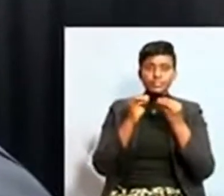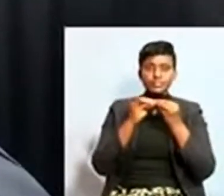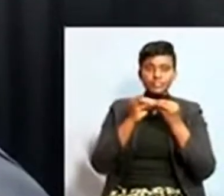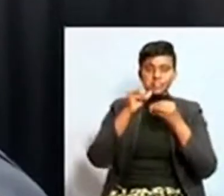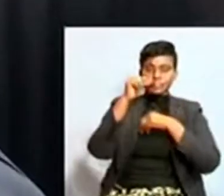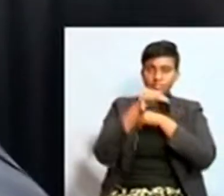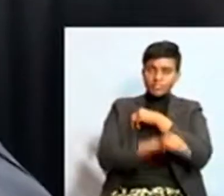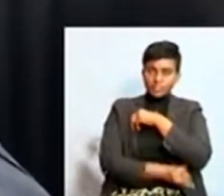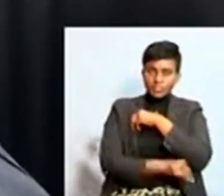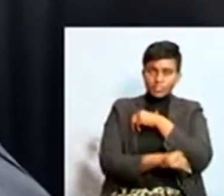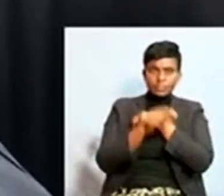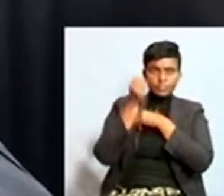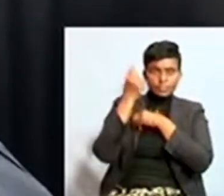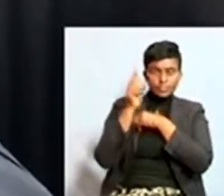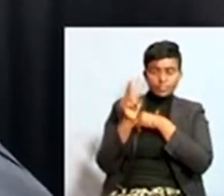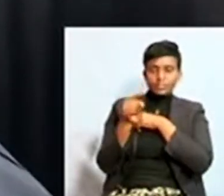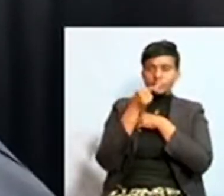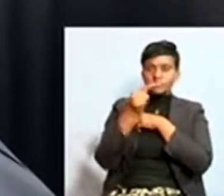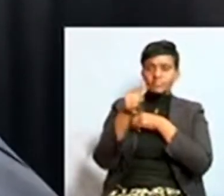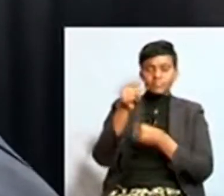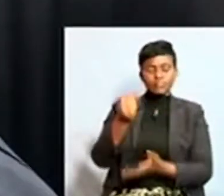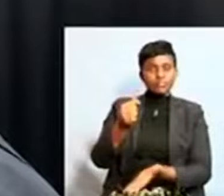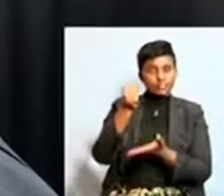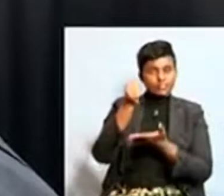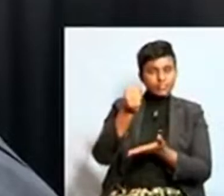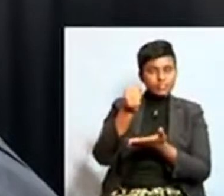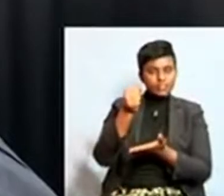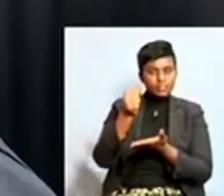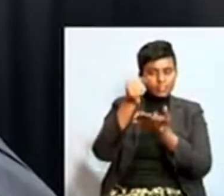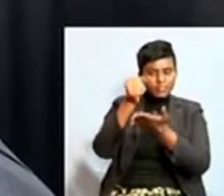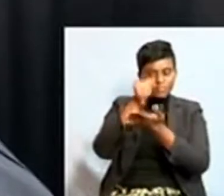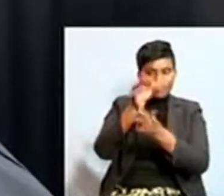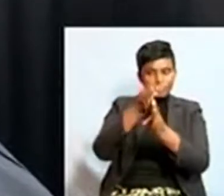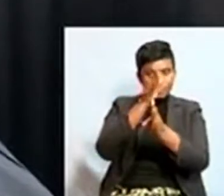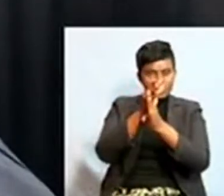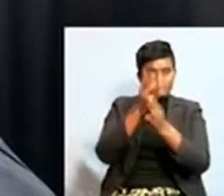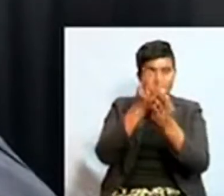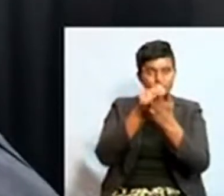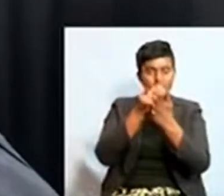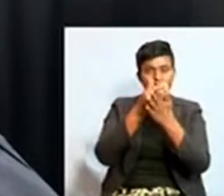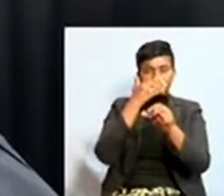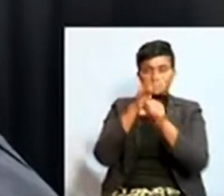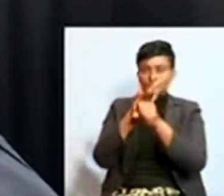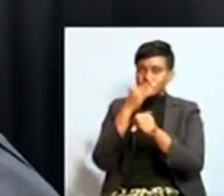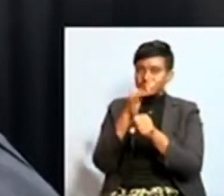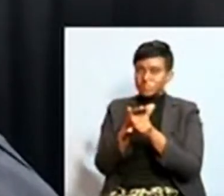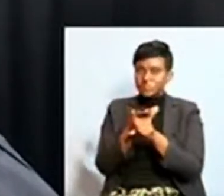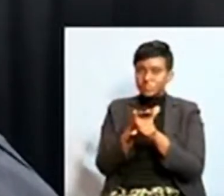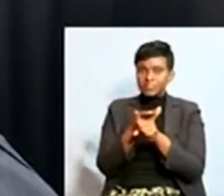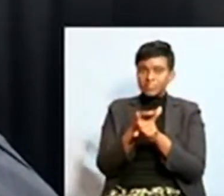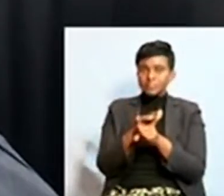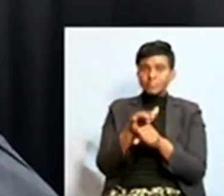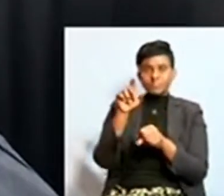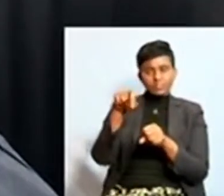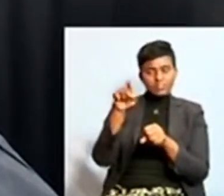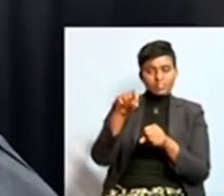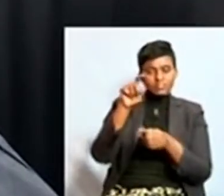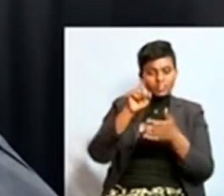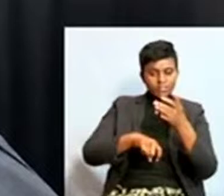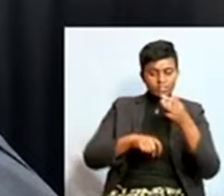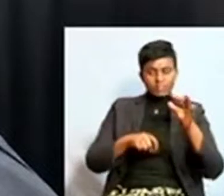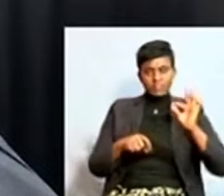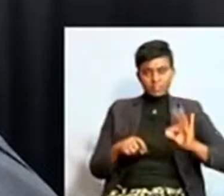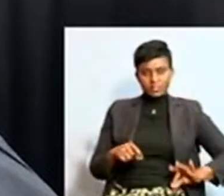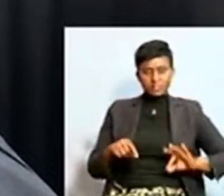detailed understanding. When you say budget allocations and financial commitments might require